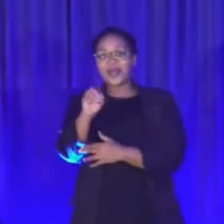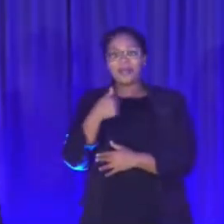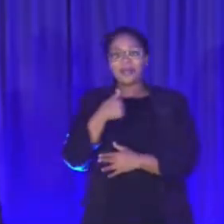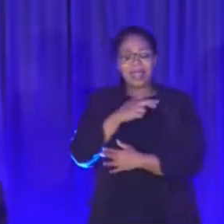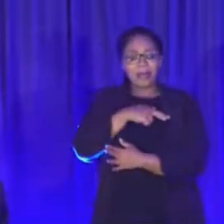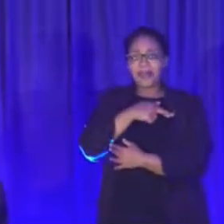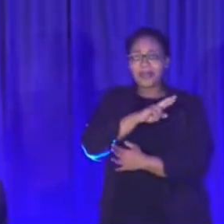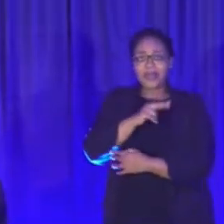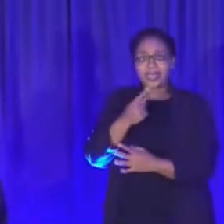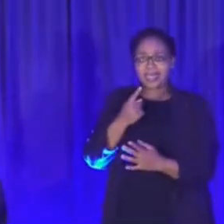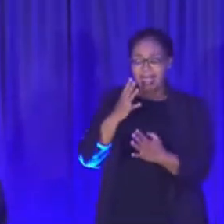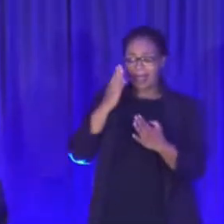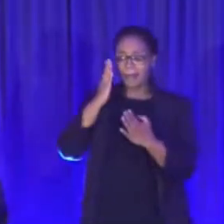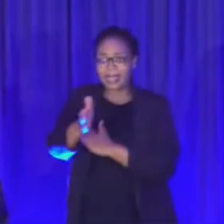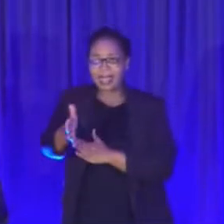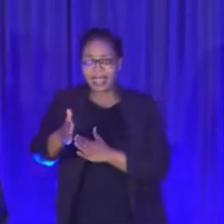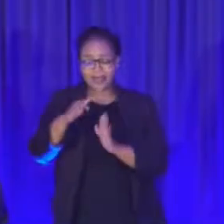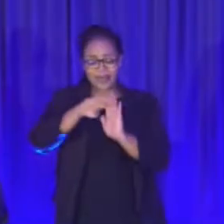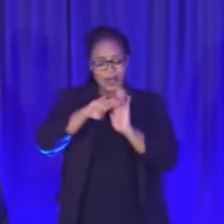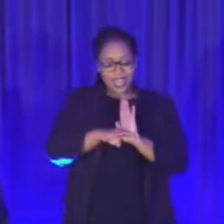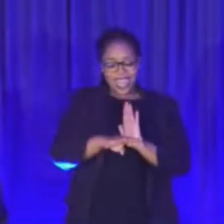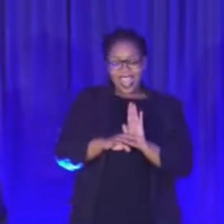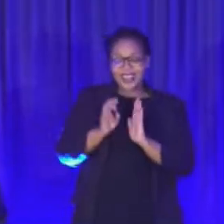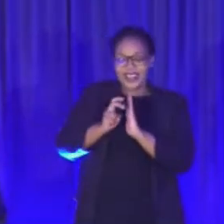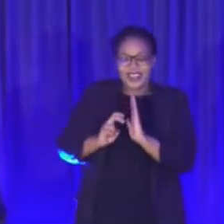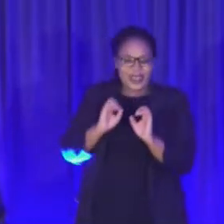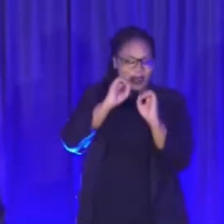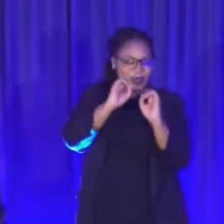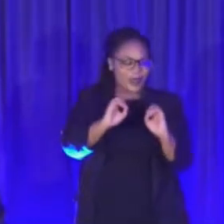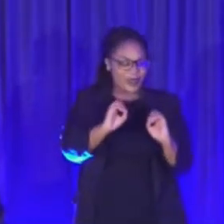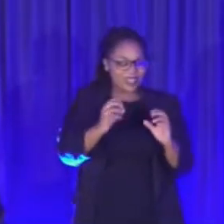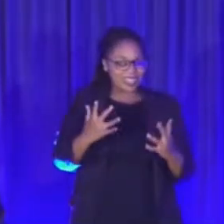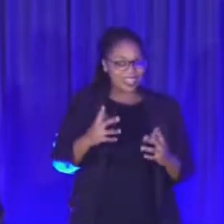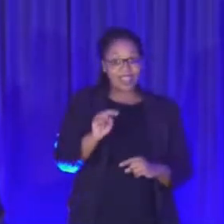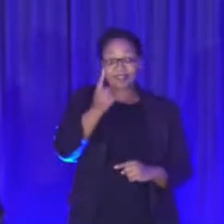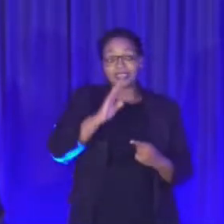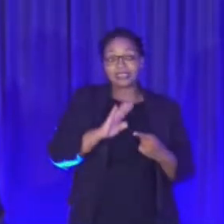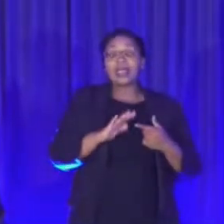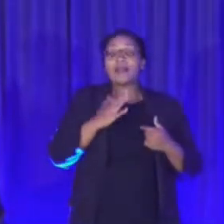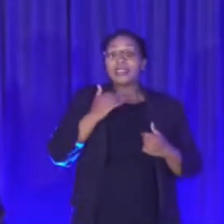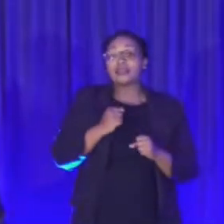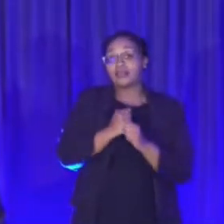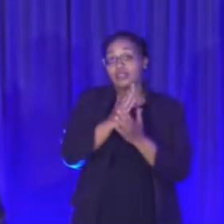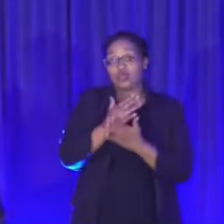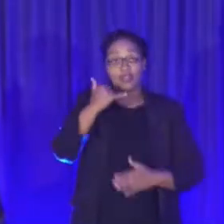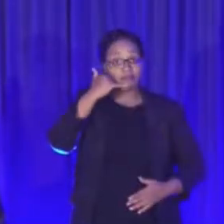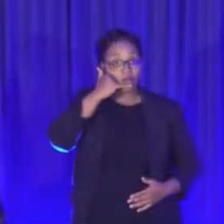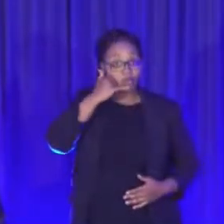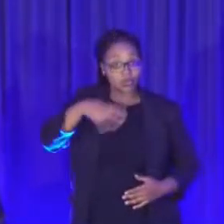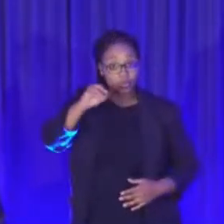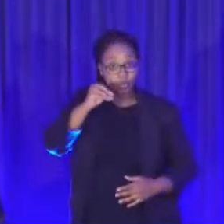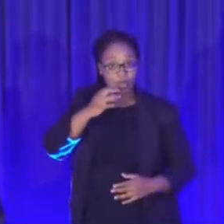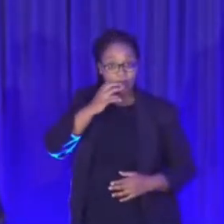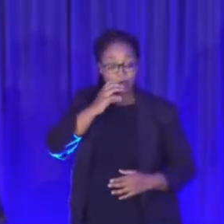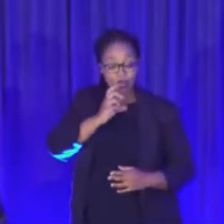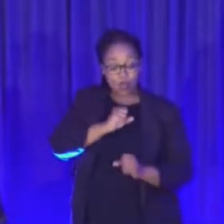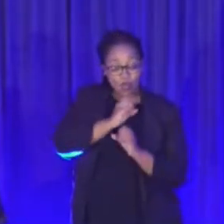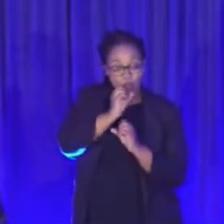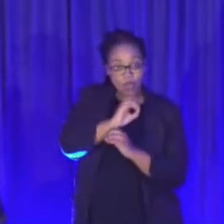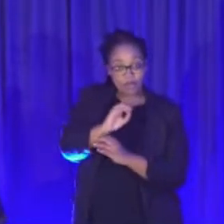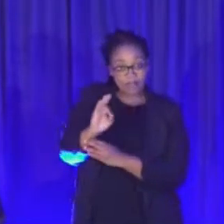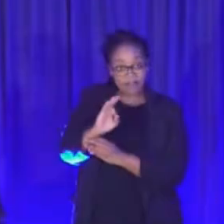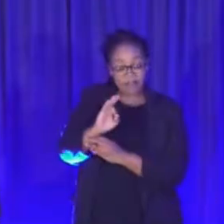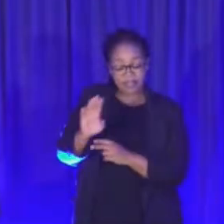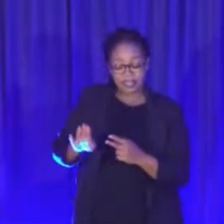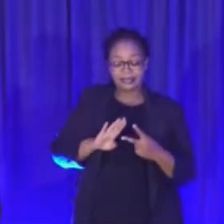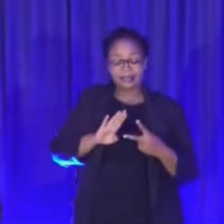you the house rules. First one, phones on silent, please. Yes. Second one, the bathrooms